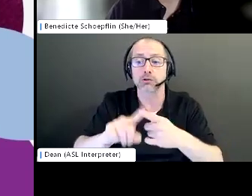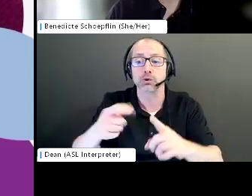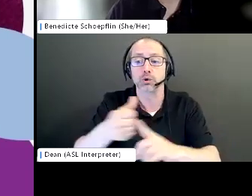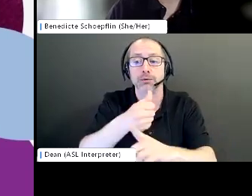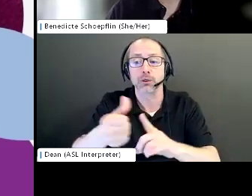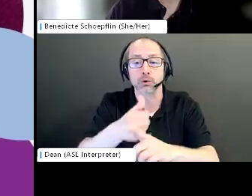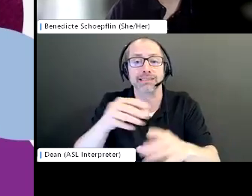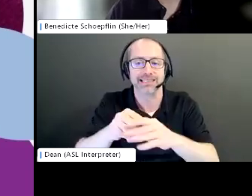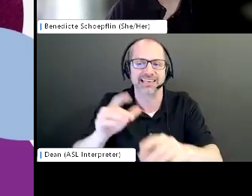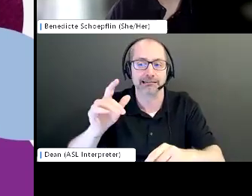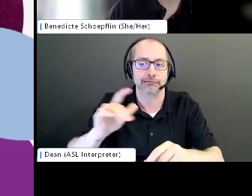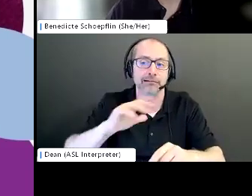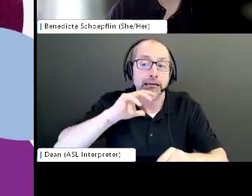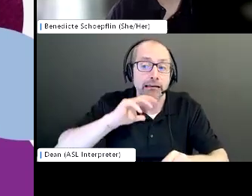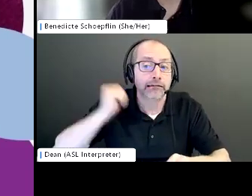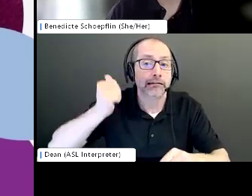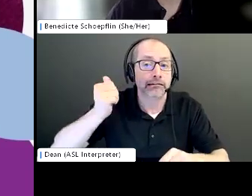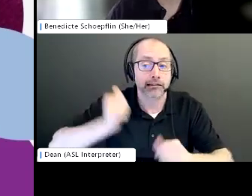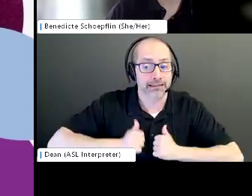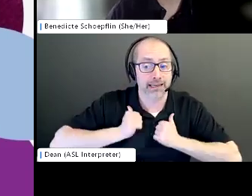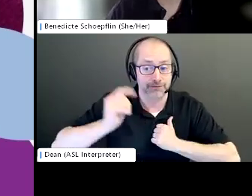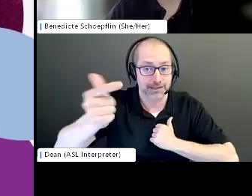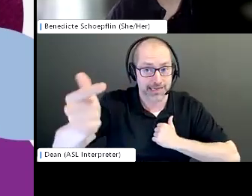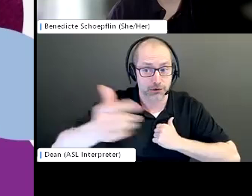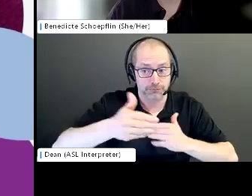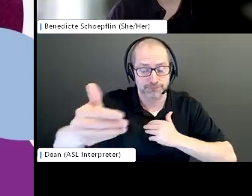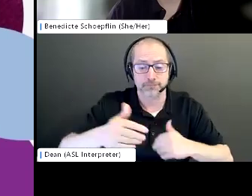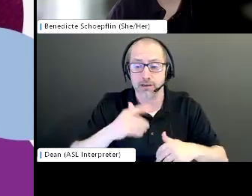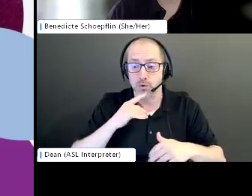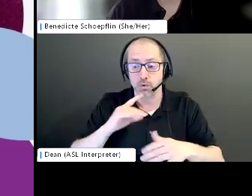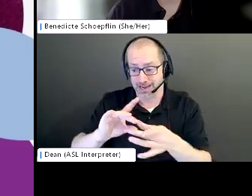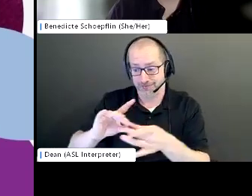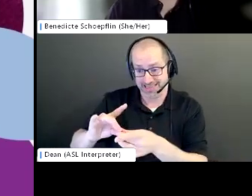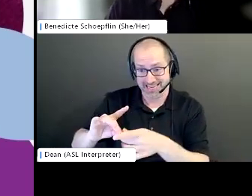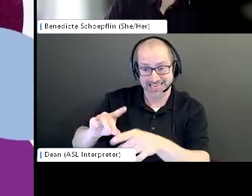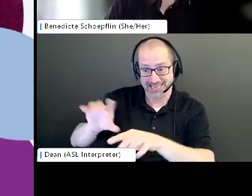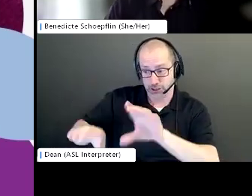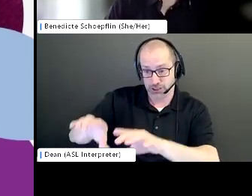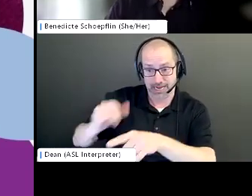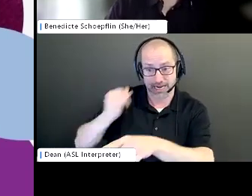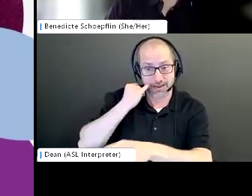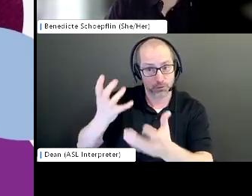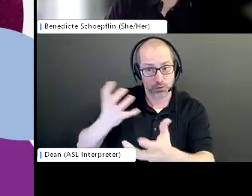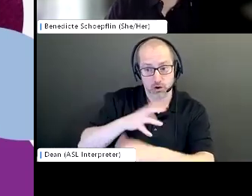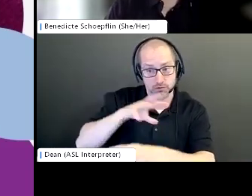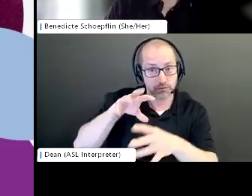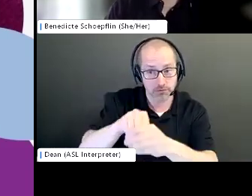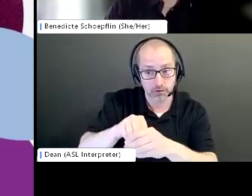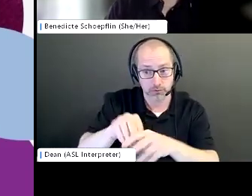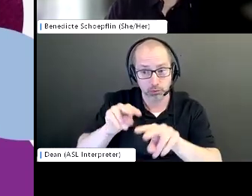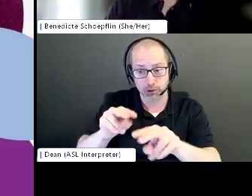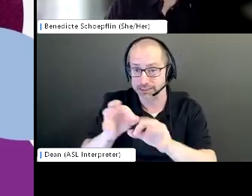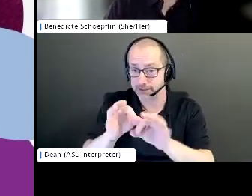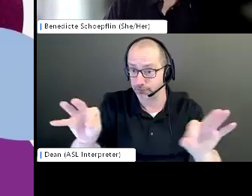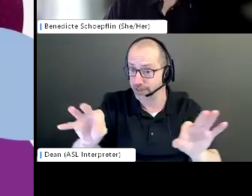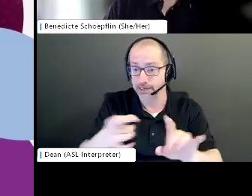the registrations out, and the link is in the chat box. So if anybody wants to participate, that's free. So it's from 12 to